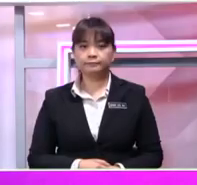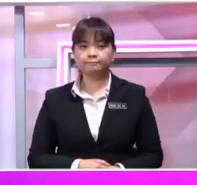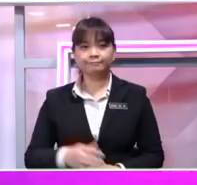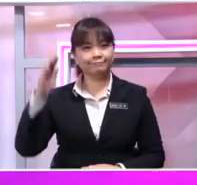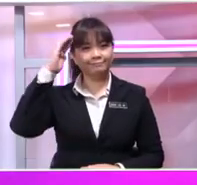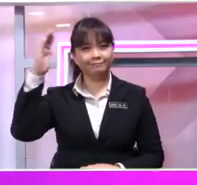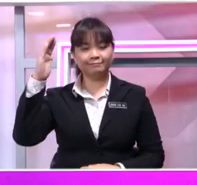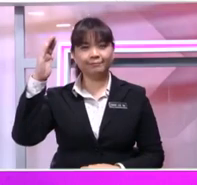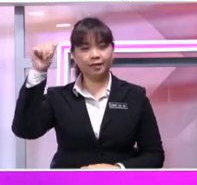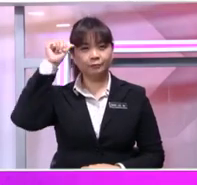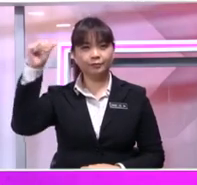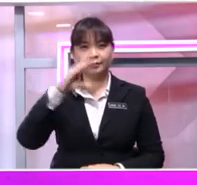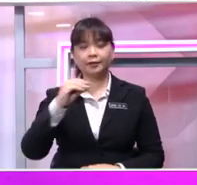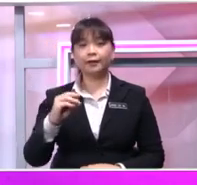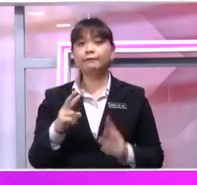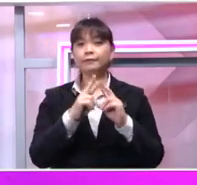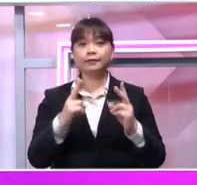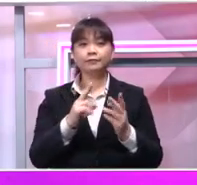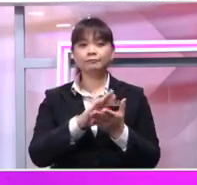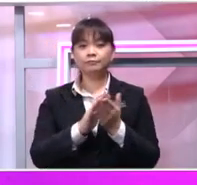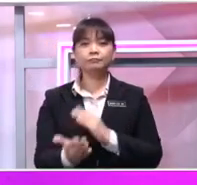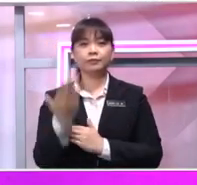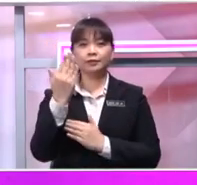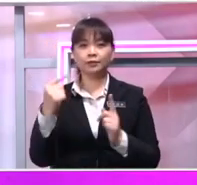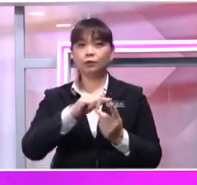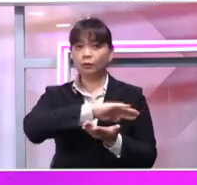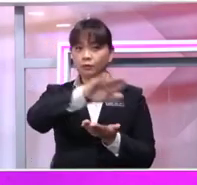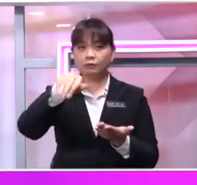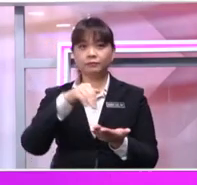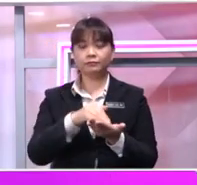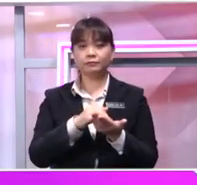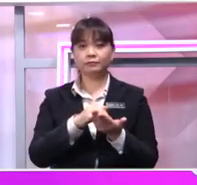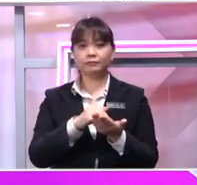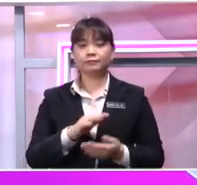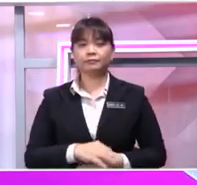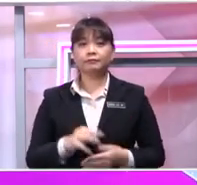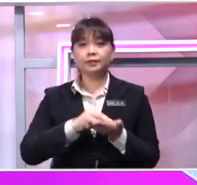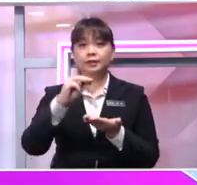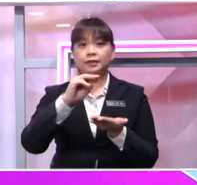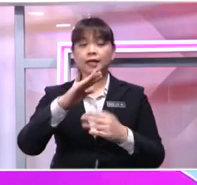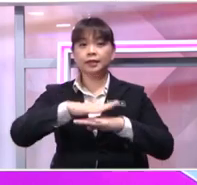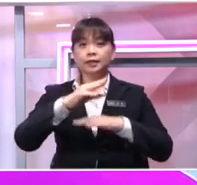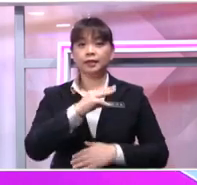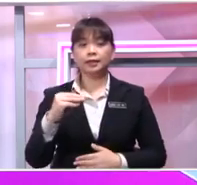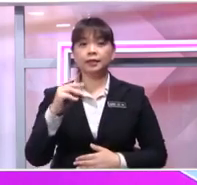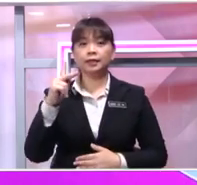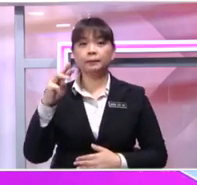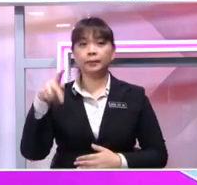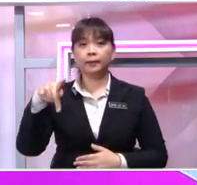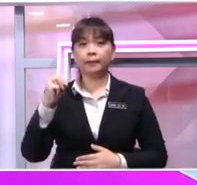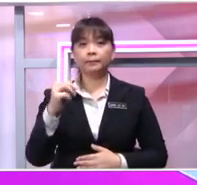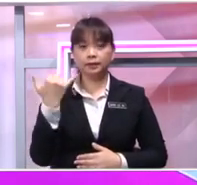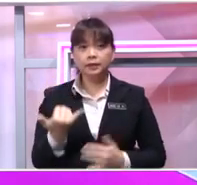Hello, assalamualaikum and a very good day to everyone who are now watching Menengah Atas DidikTV KPM, and we are now in slot